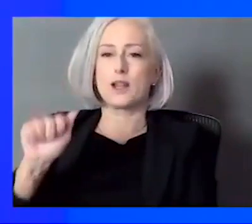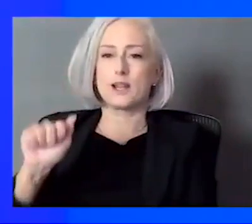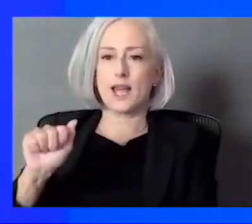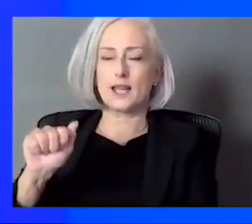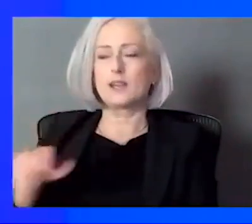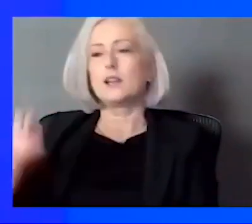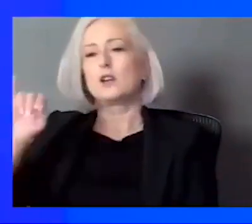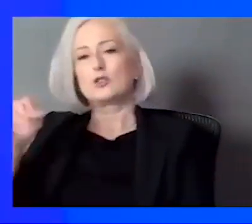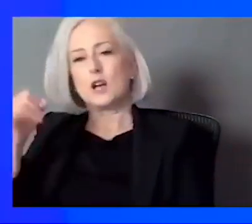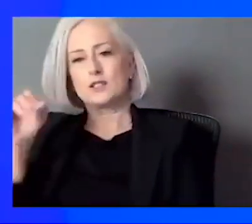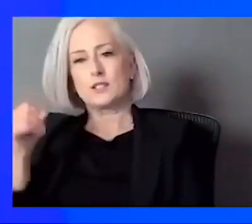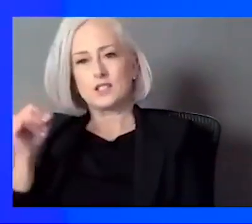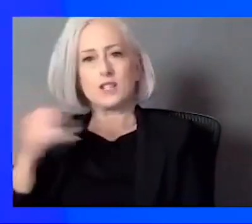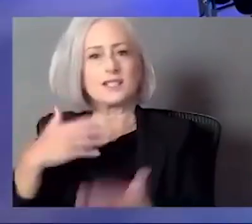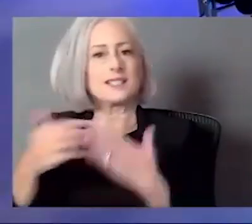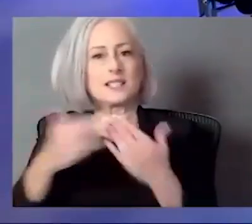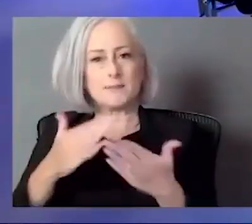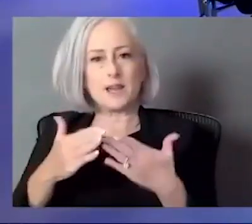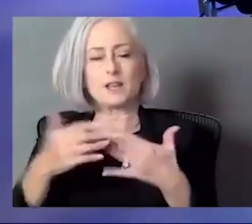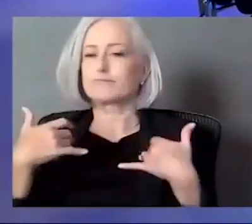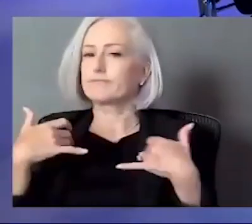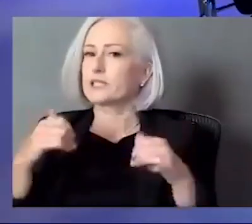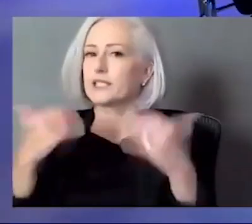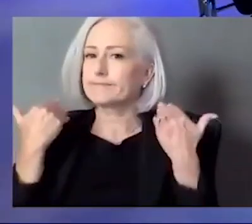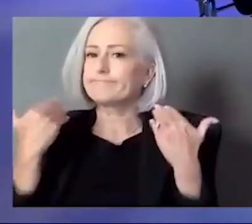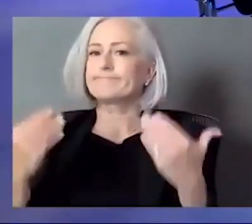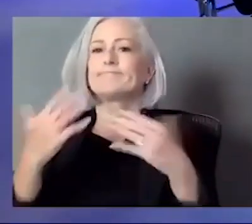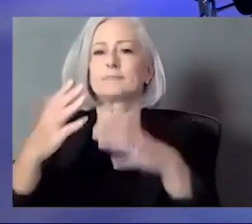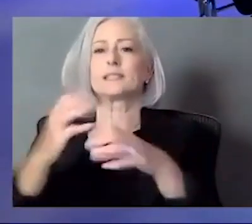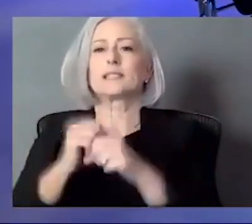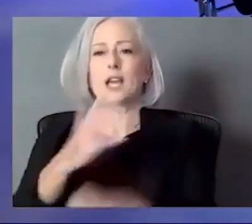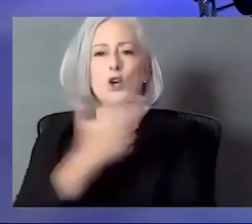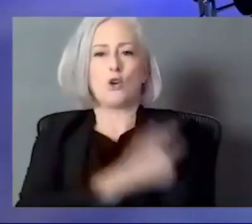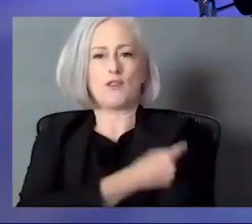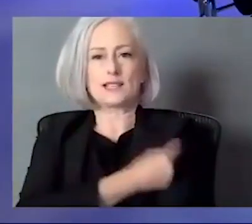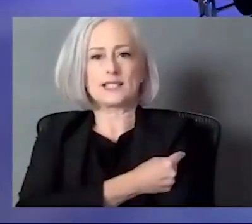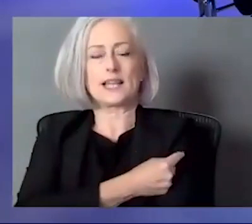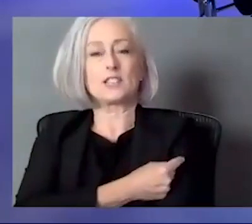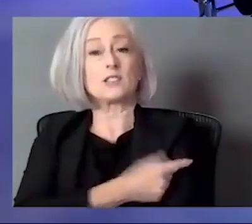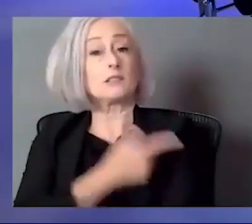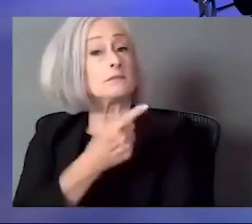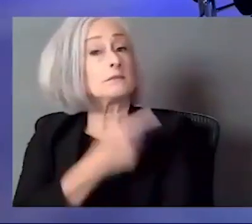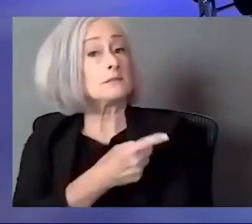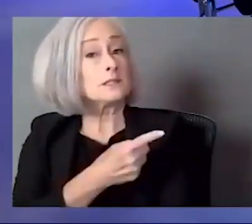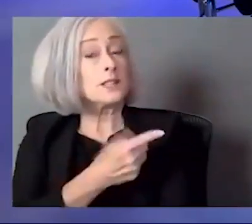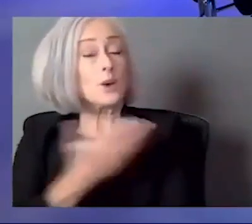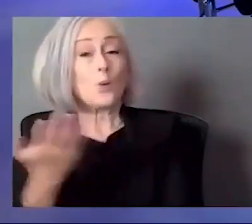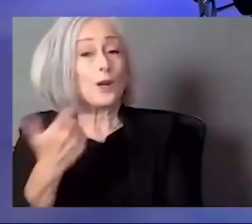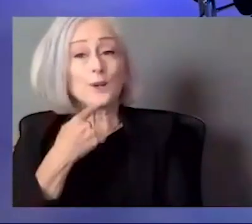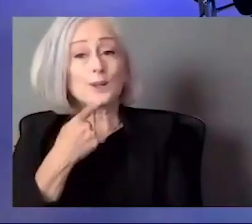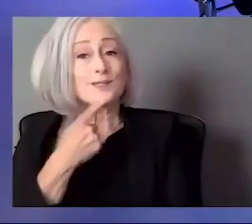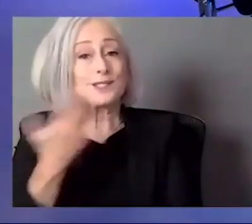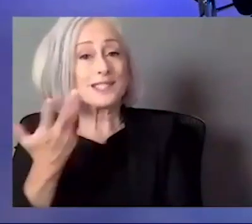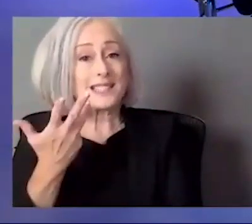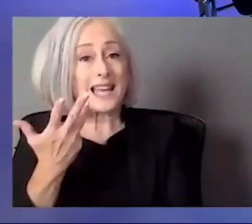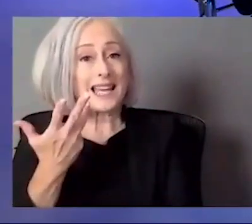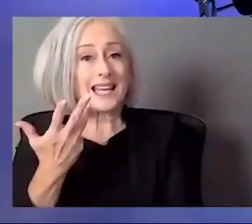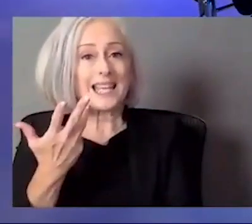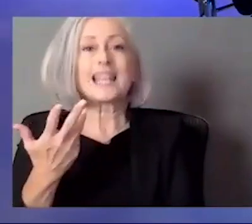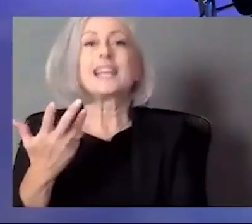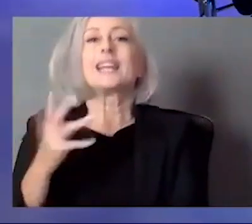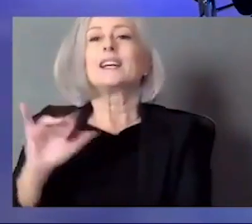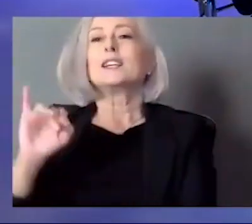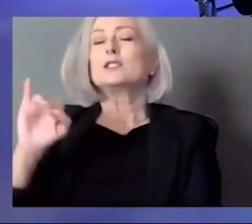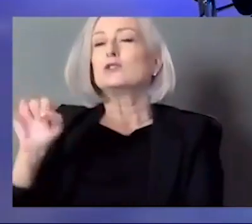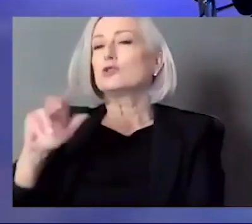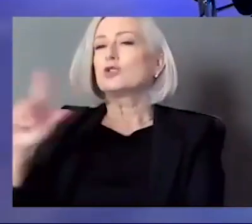there and get your vaccination. All right. What do you got for us? I do, but I got to ask something else. Jill, what are your final